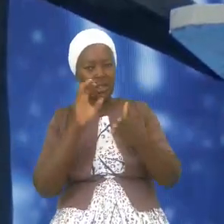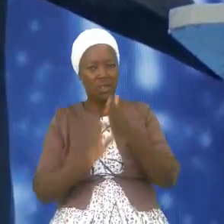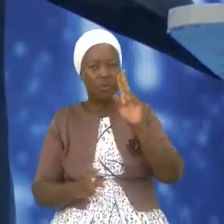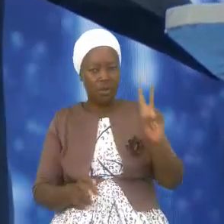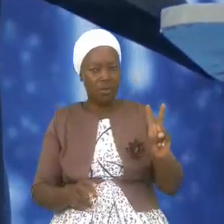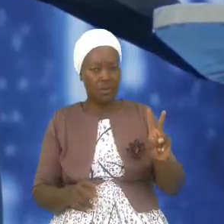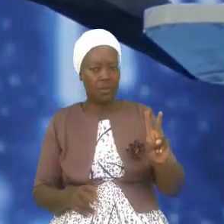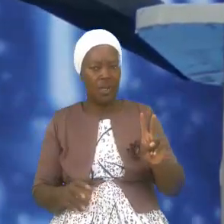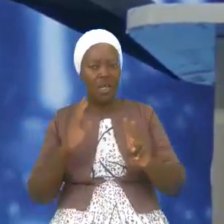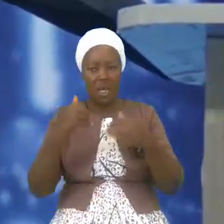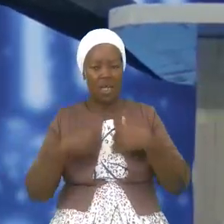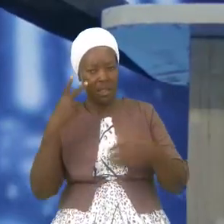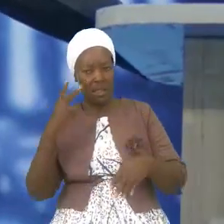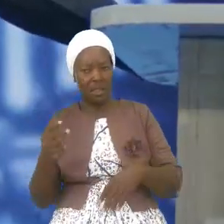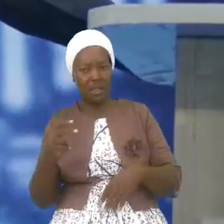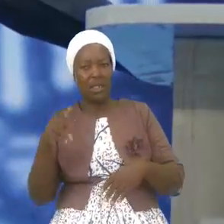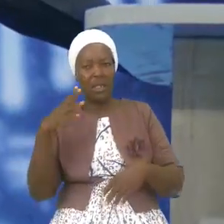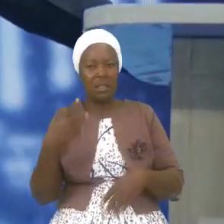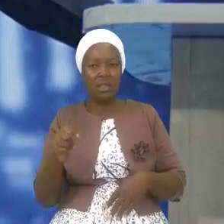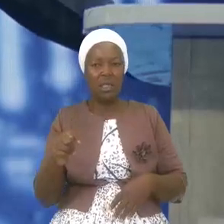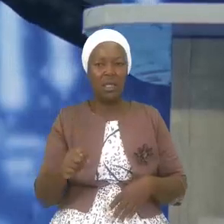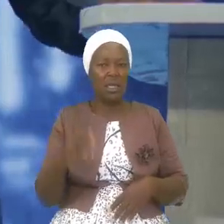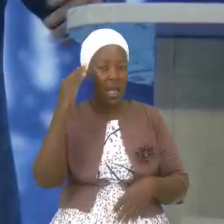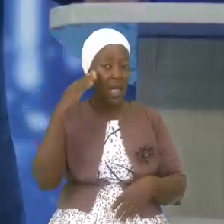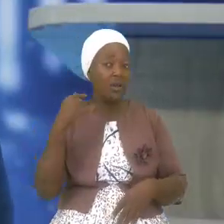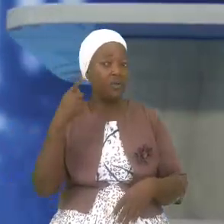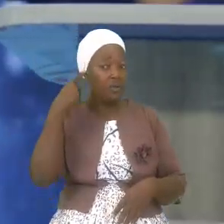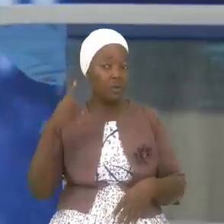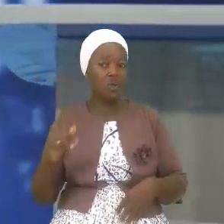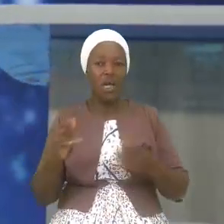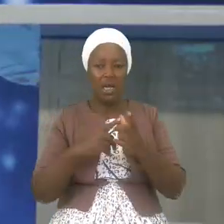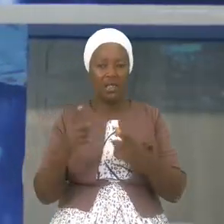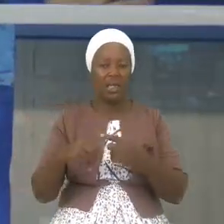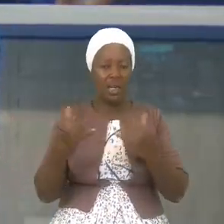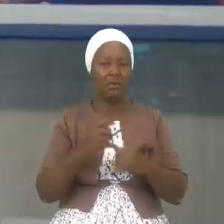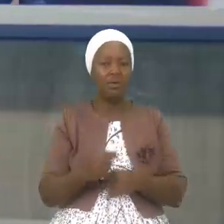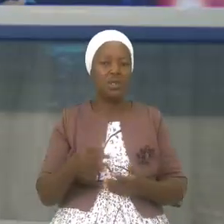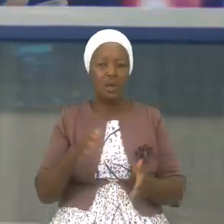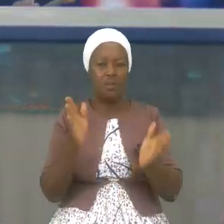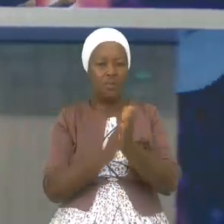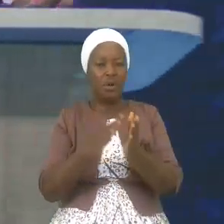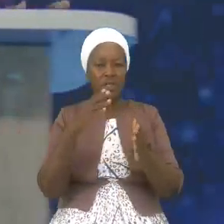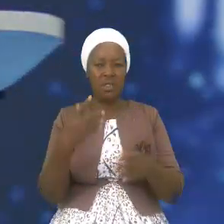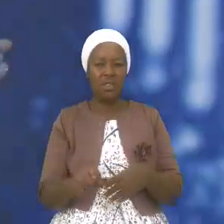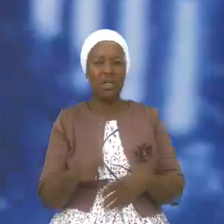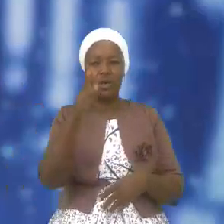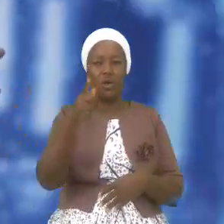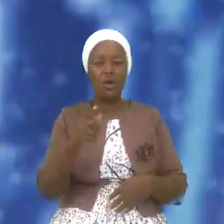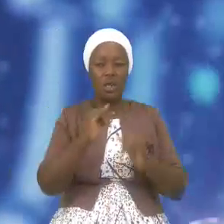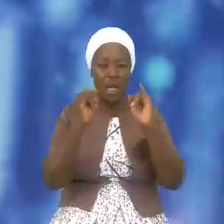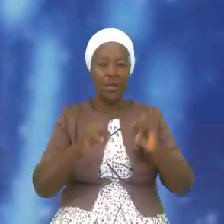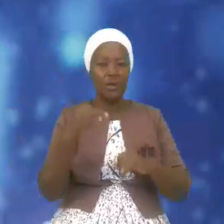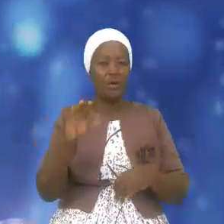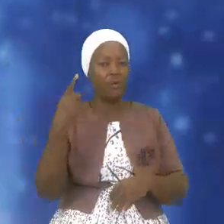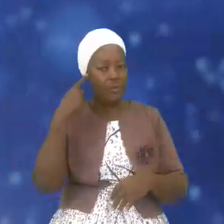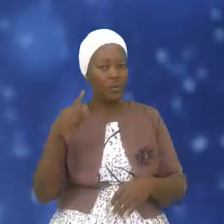and now they praise the God of gold. He had seen the breast and the arms of silver, now they